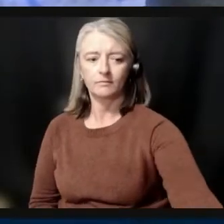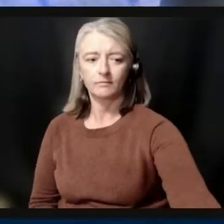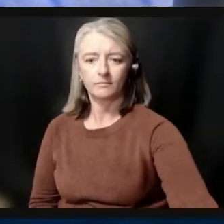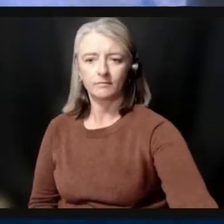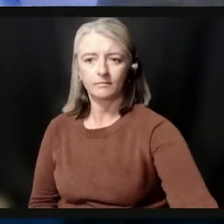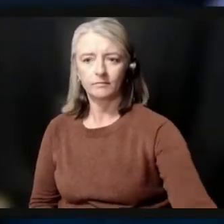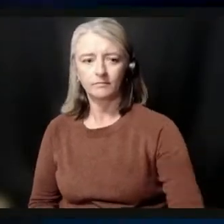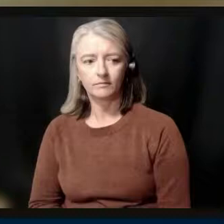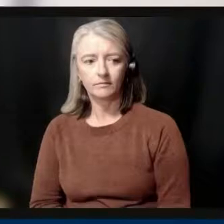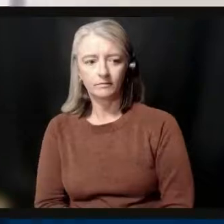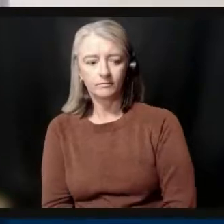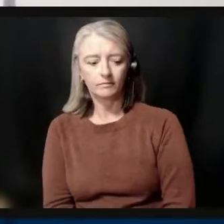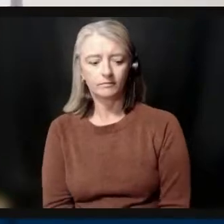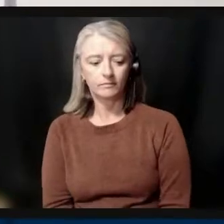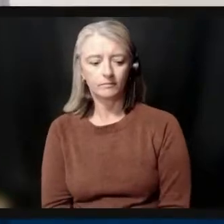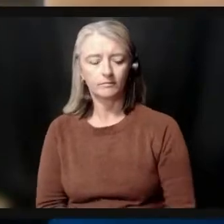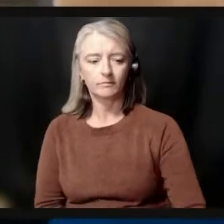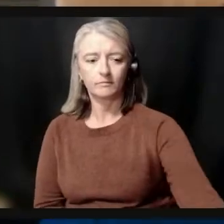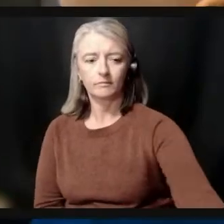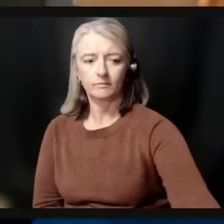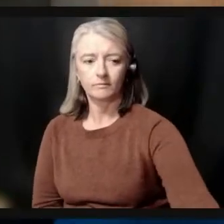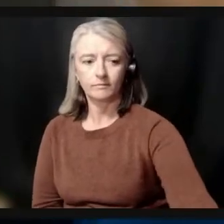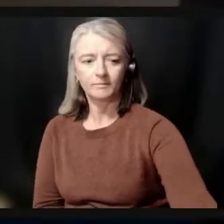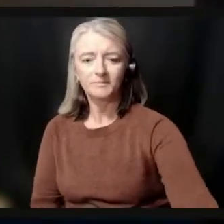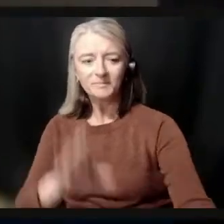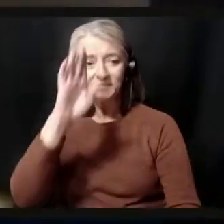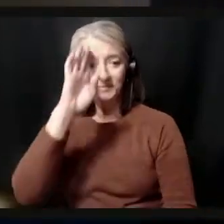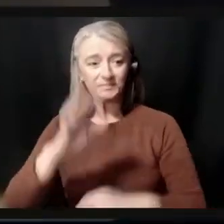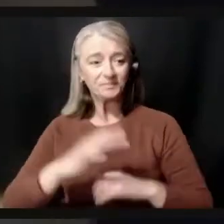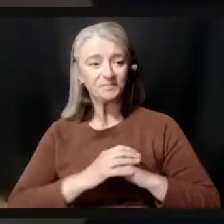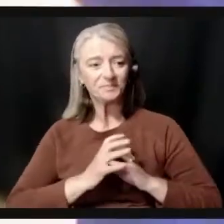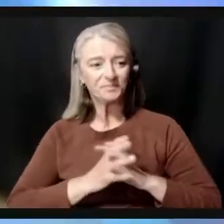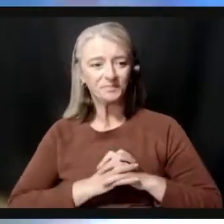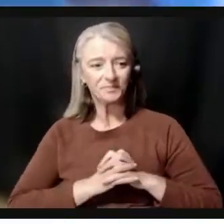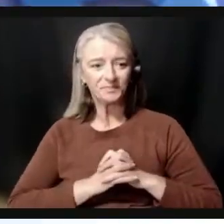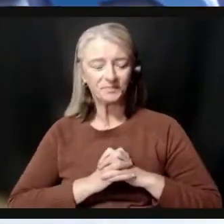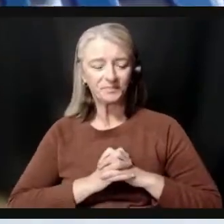of the University of Kansas Cancer Center, Dr. Roy Jensen.